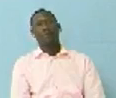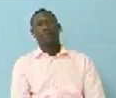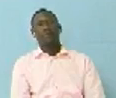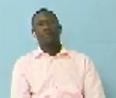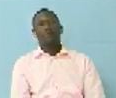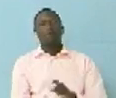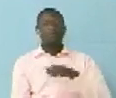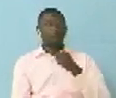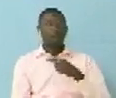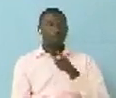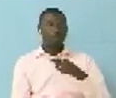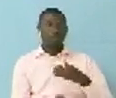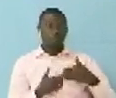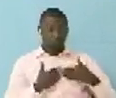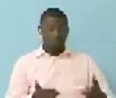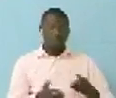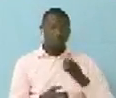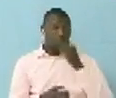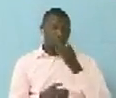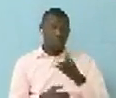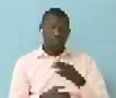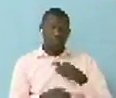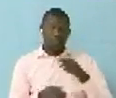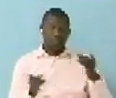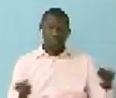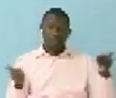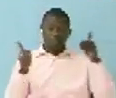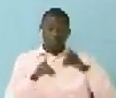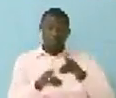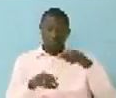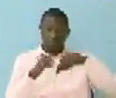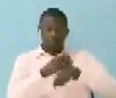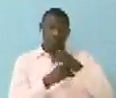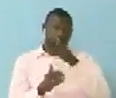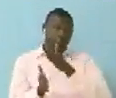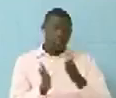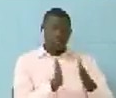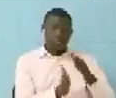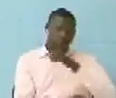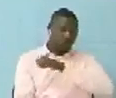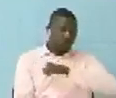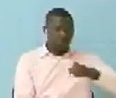Bunja confessed to his participation in the coup.